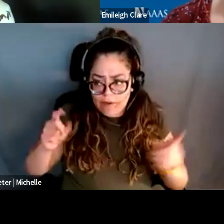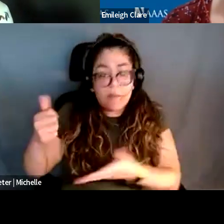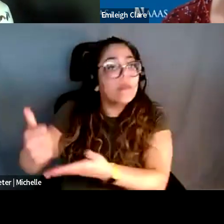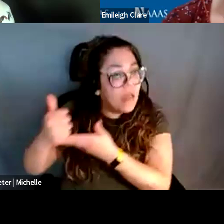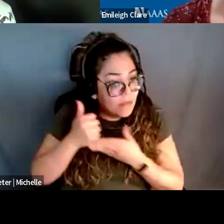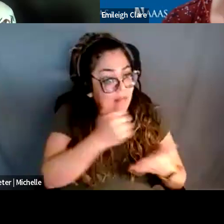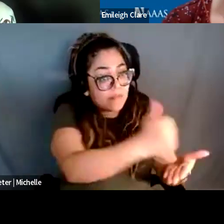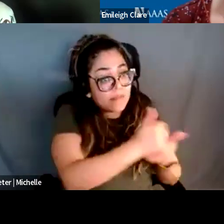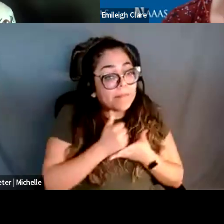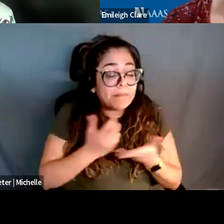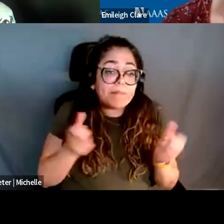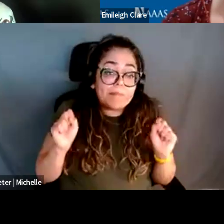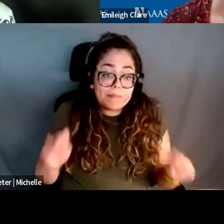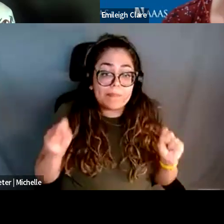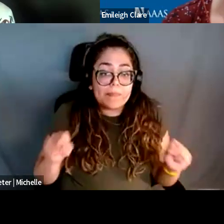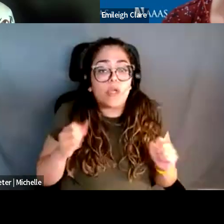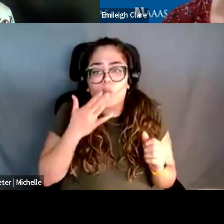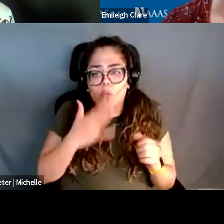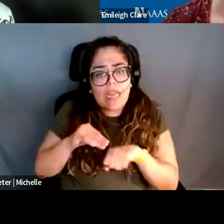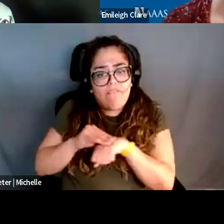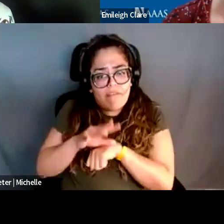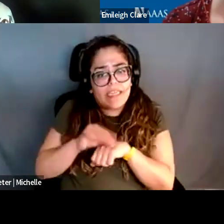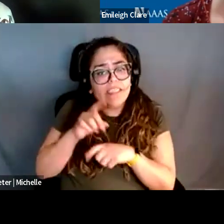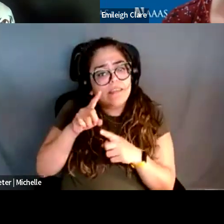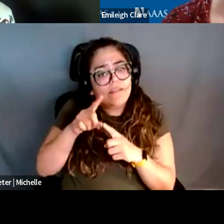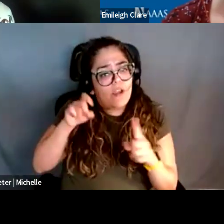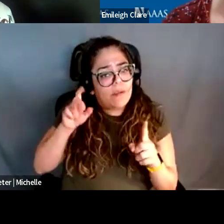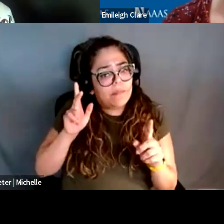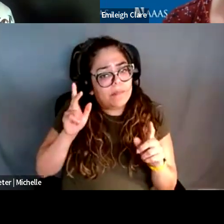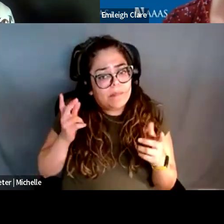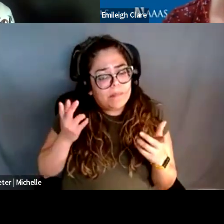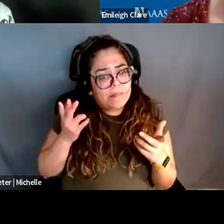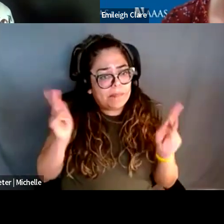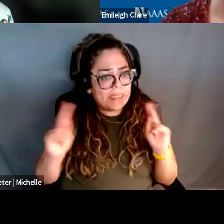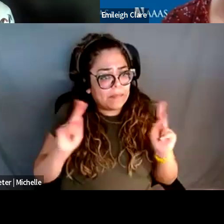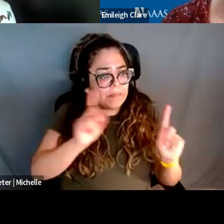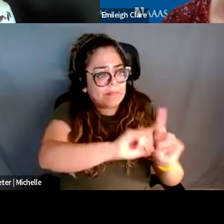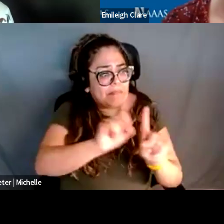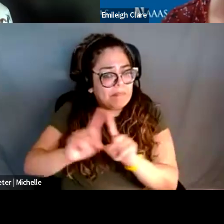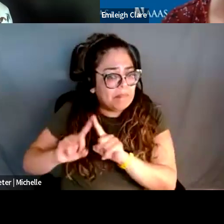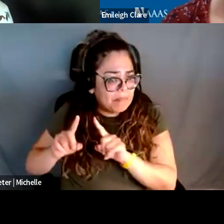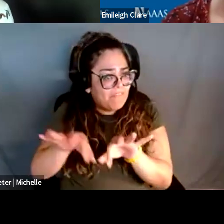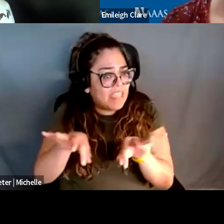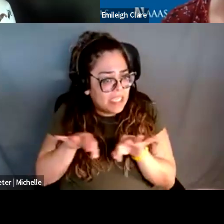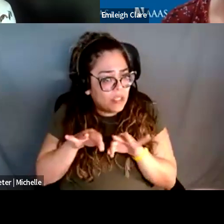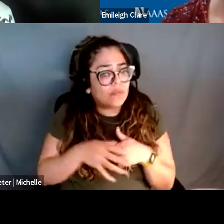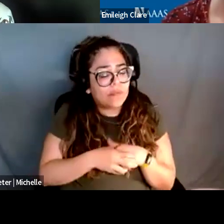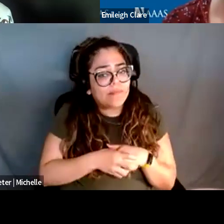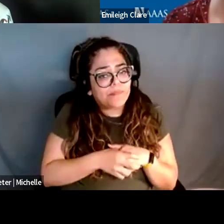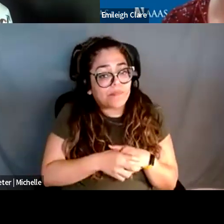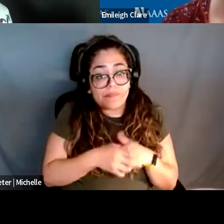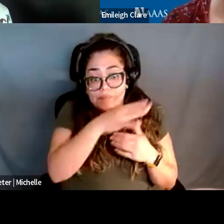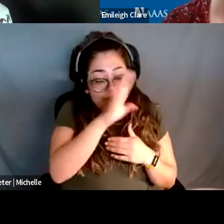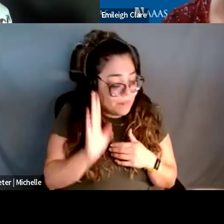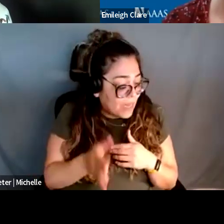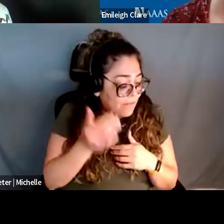in, there's great advice you can get from folks in other fields as well. And they might be able to, you never know who they might